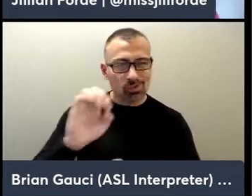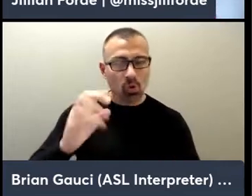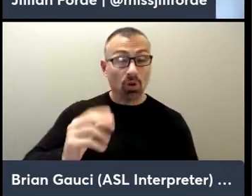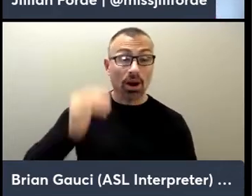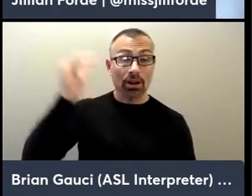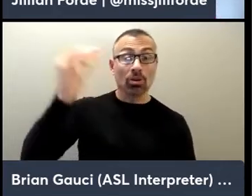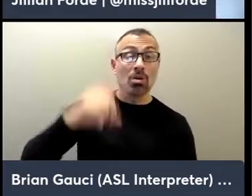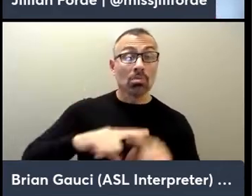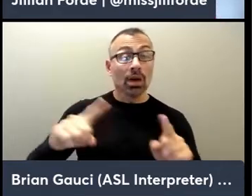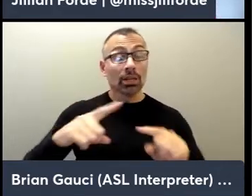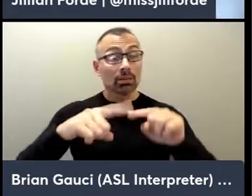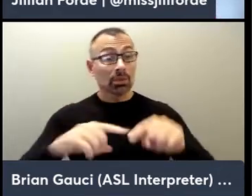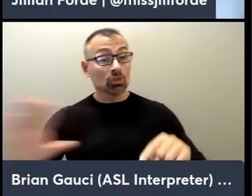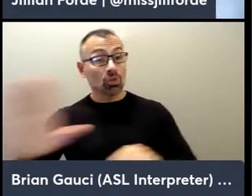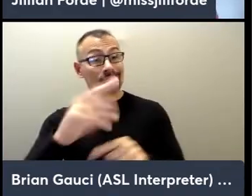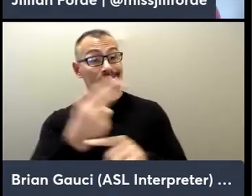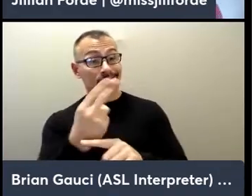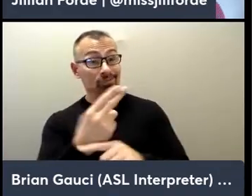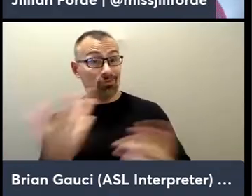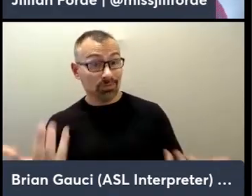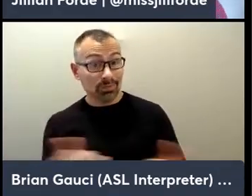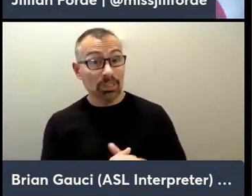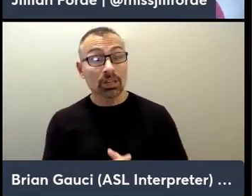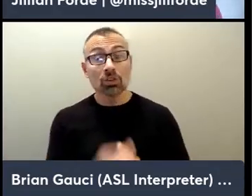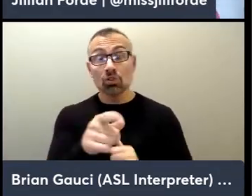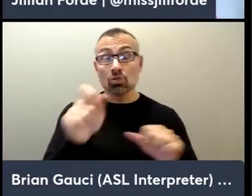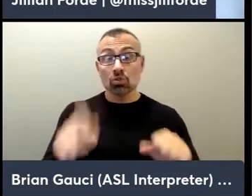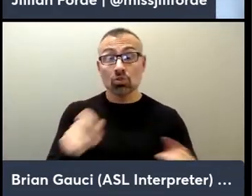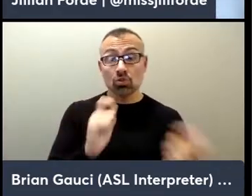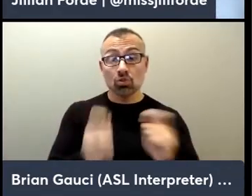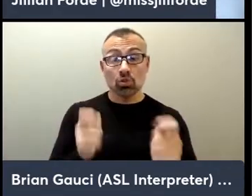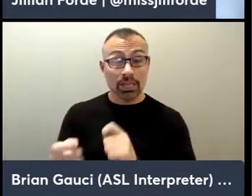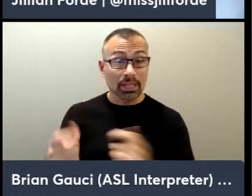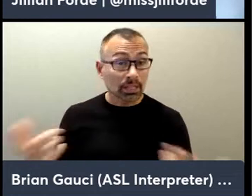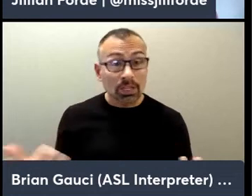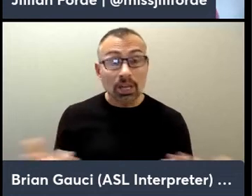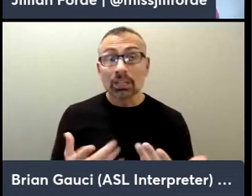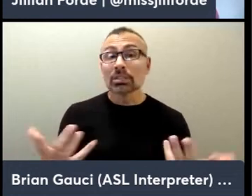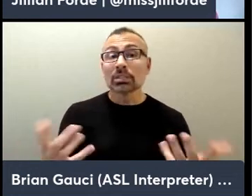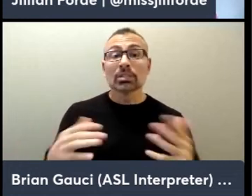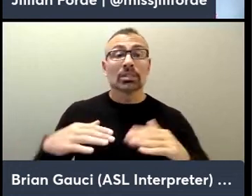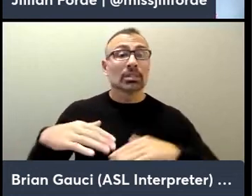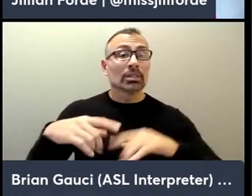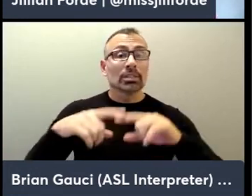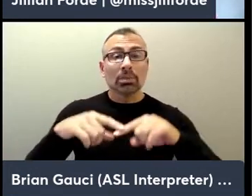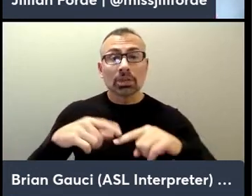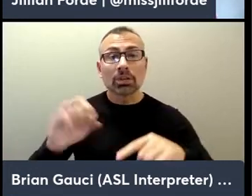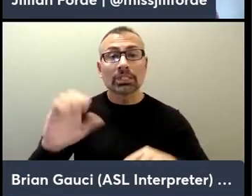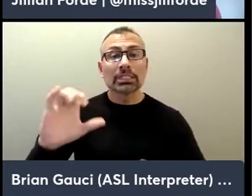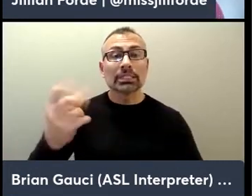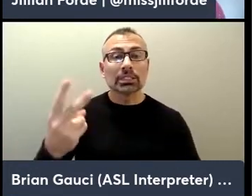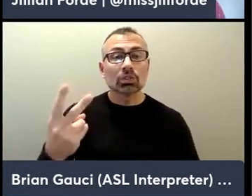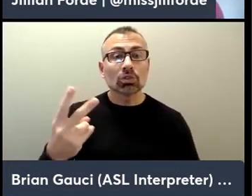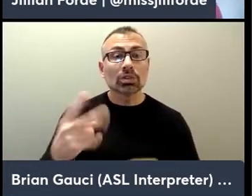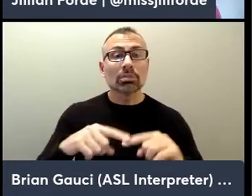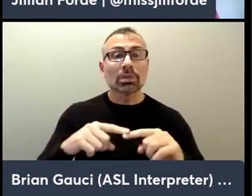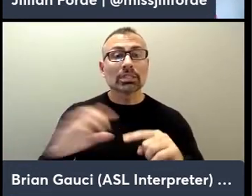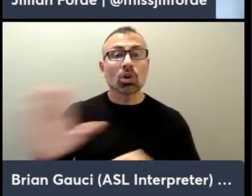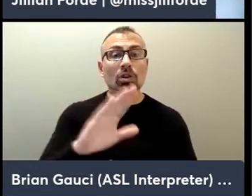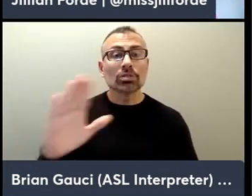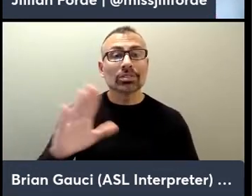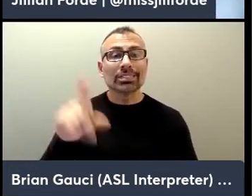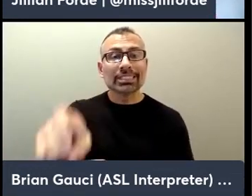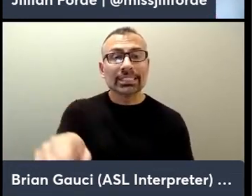cool thing is you can adjust that need based on you can adjust the EC2 size based on your need. So I think that's really cool